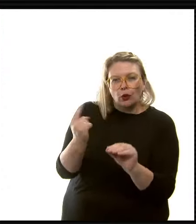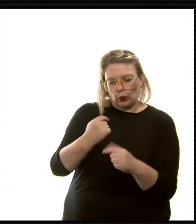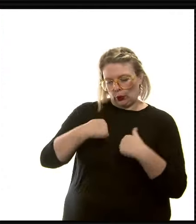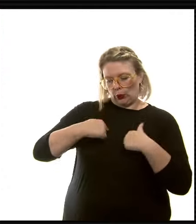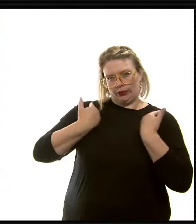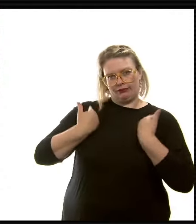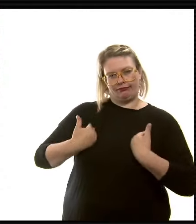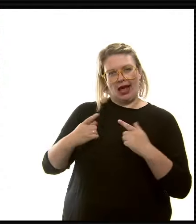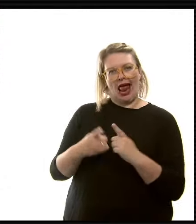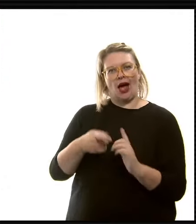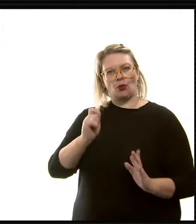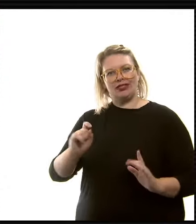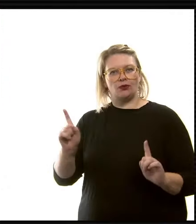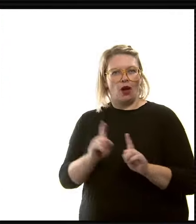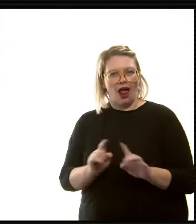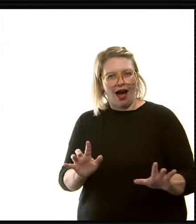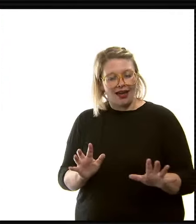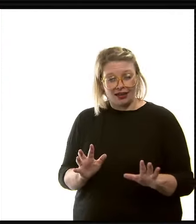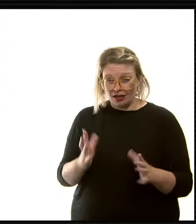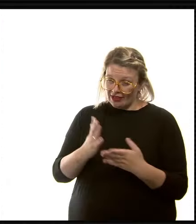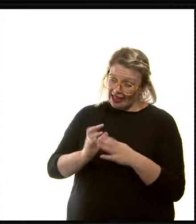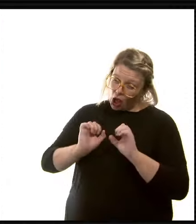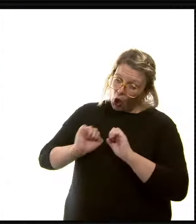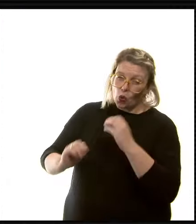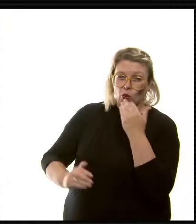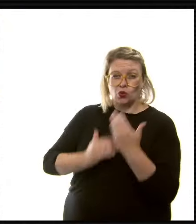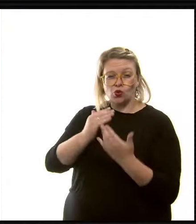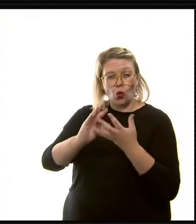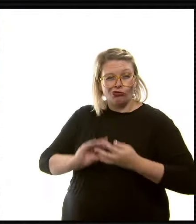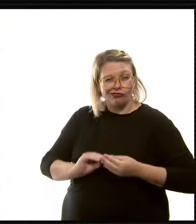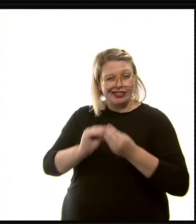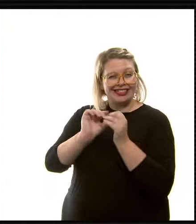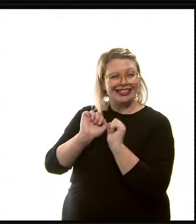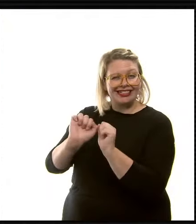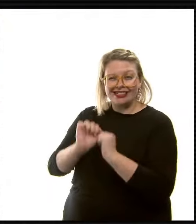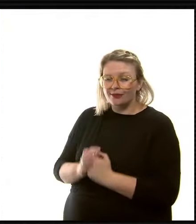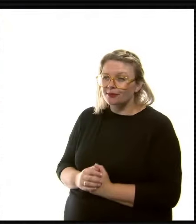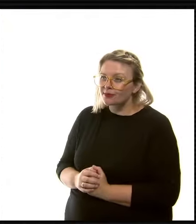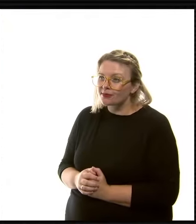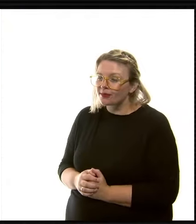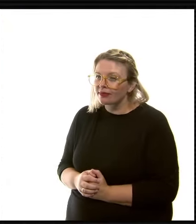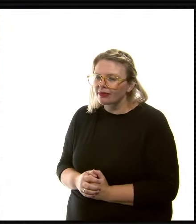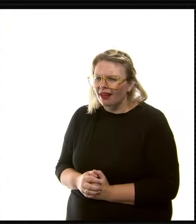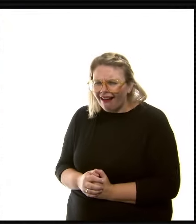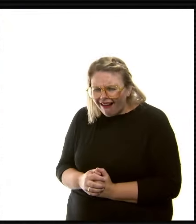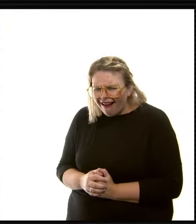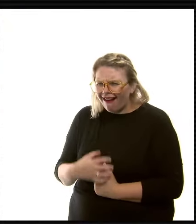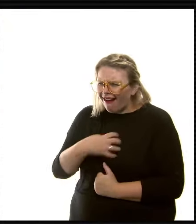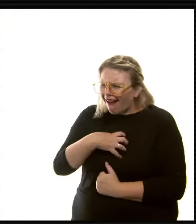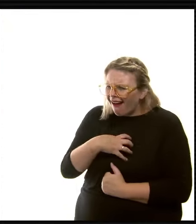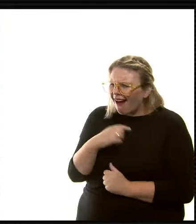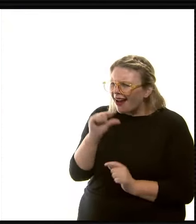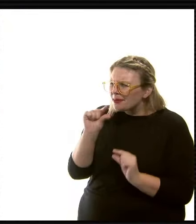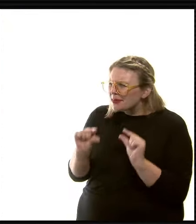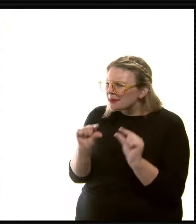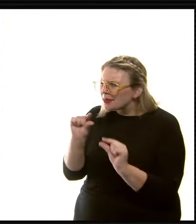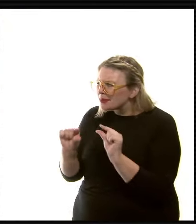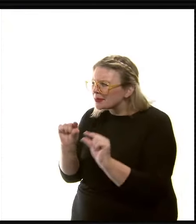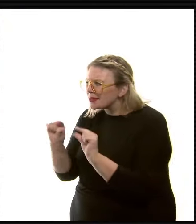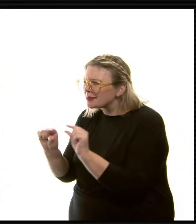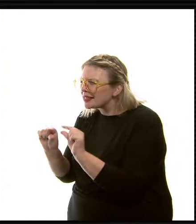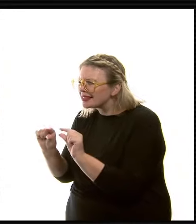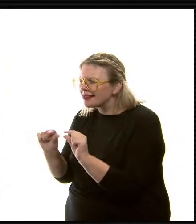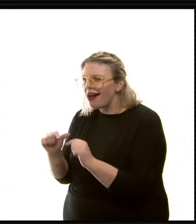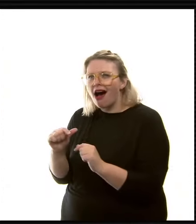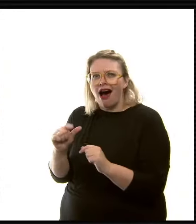it's all about just creating your own stories. I love that. And I see there's lots of little bits and pieces of people. This LEGO set includes a lot of minifigure